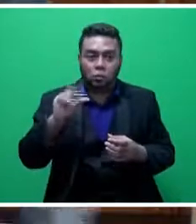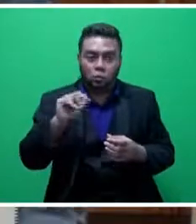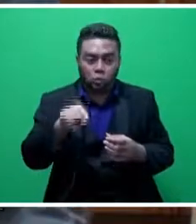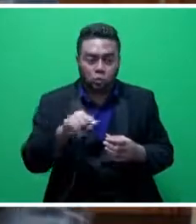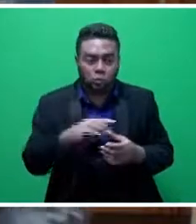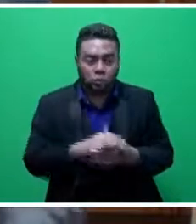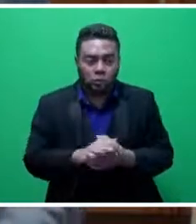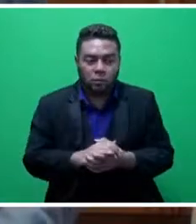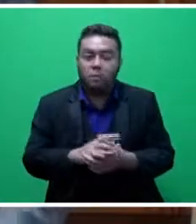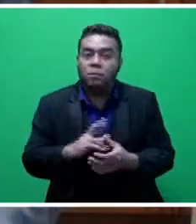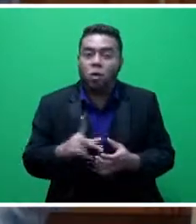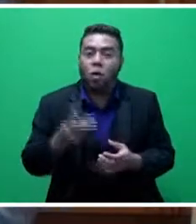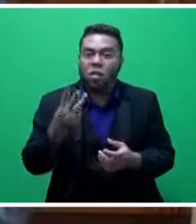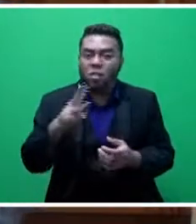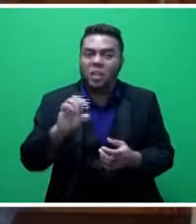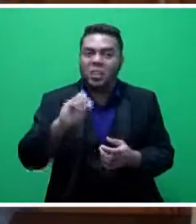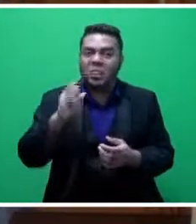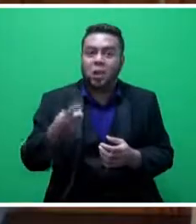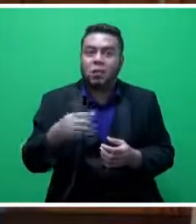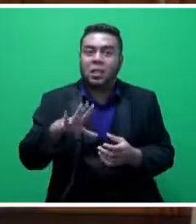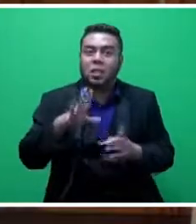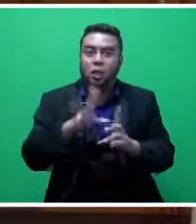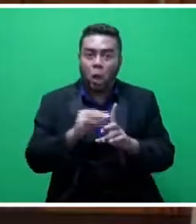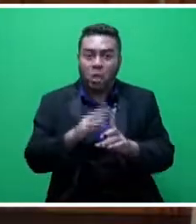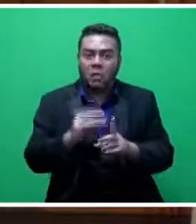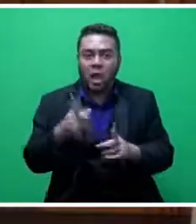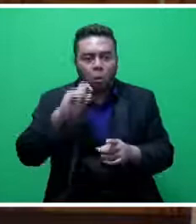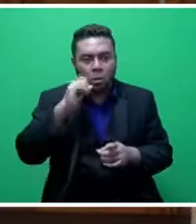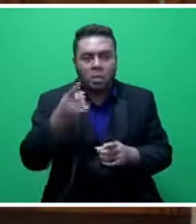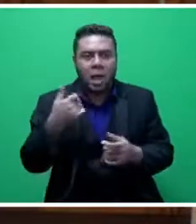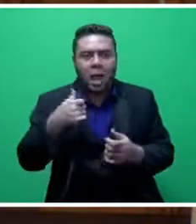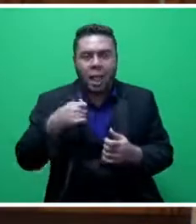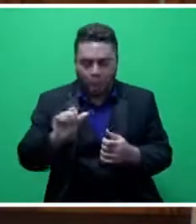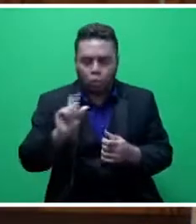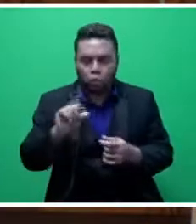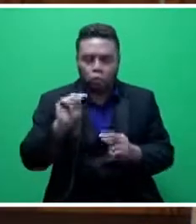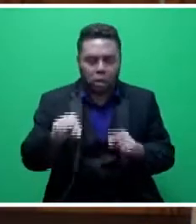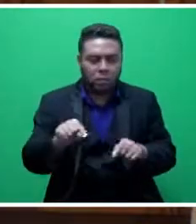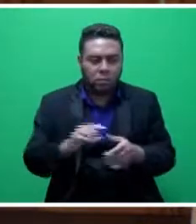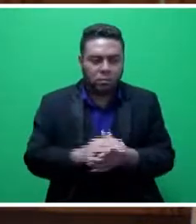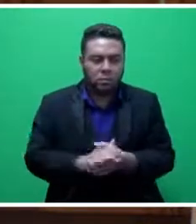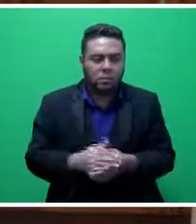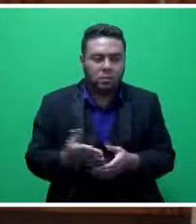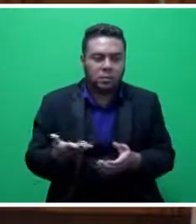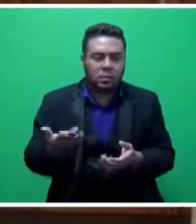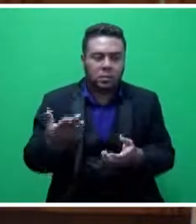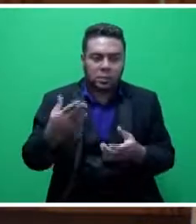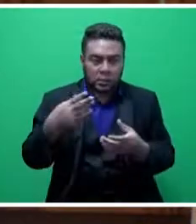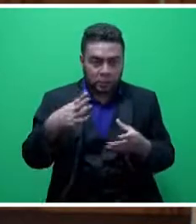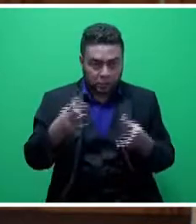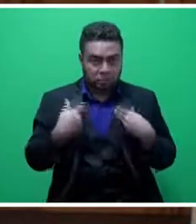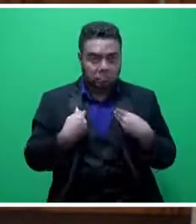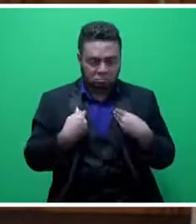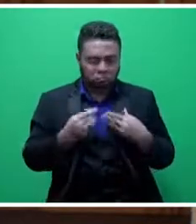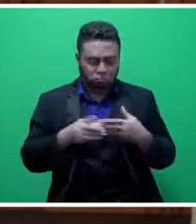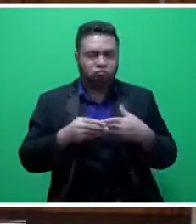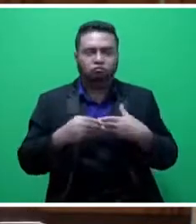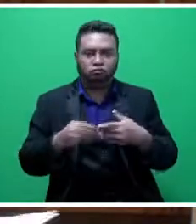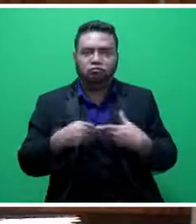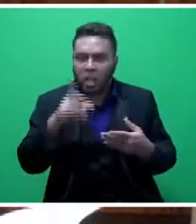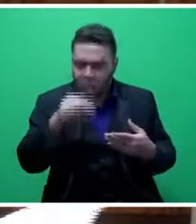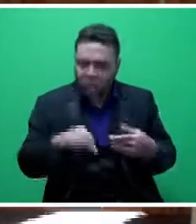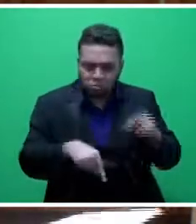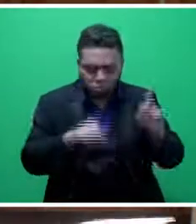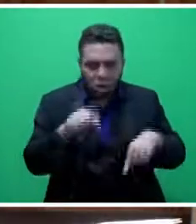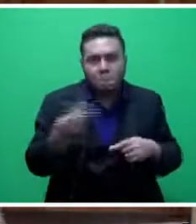go and draw down $30,000, I'll be allowed to do so. It gives you that flexibility. So the actuaries have